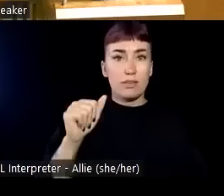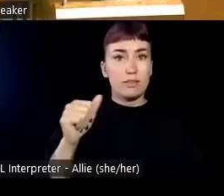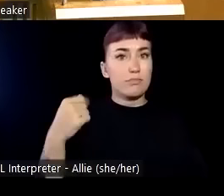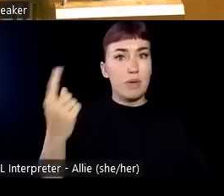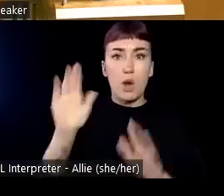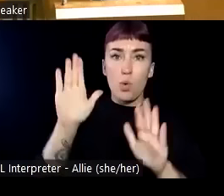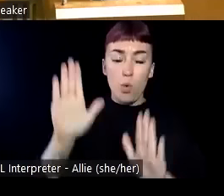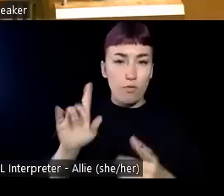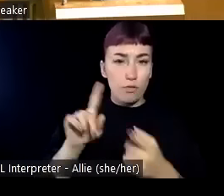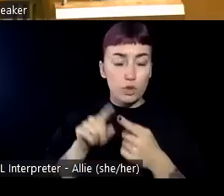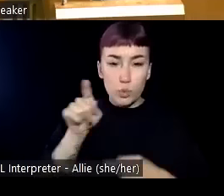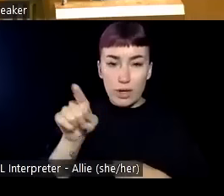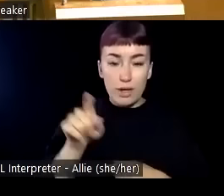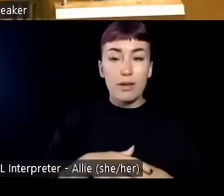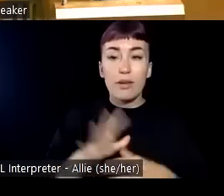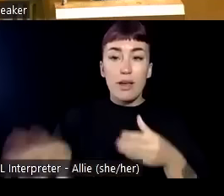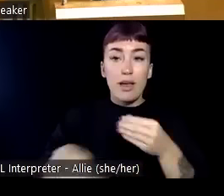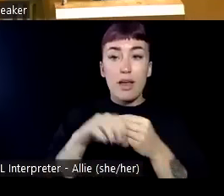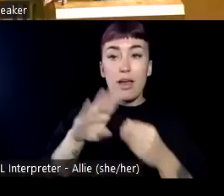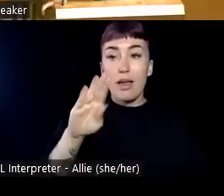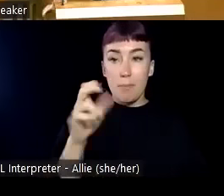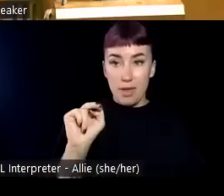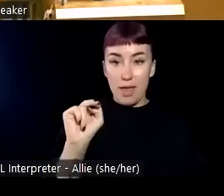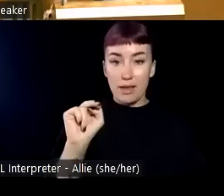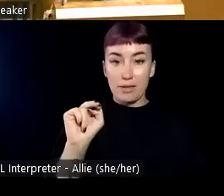I should add, Ben was with me.